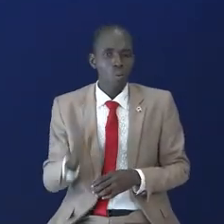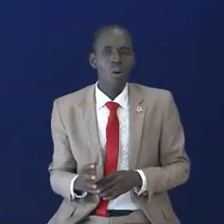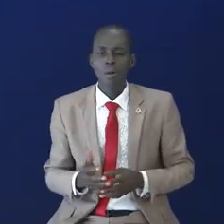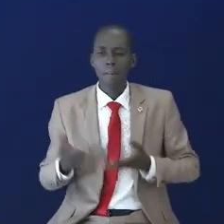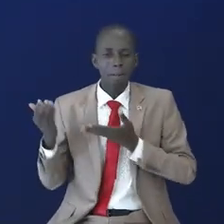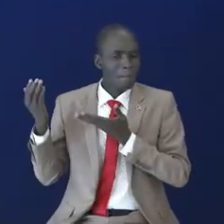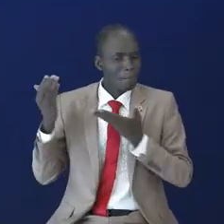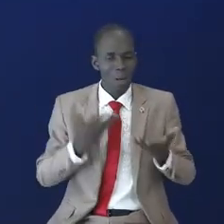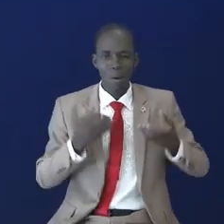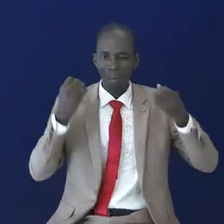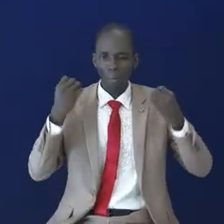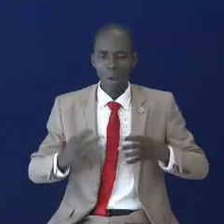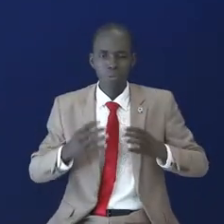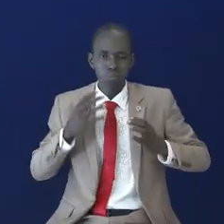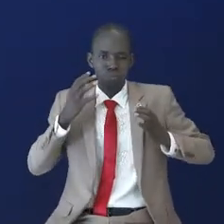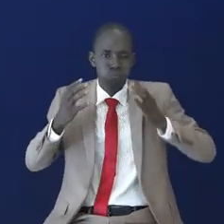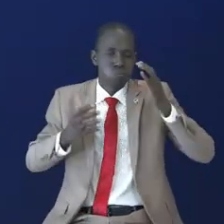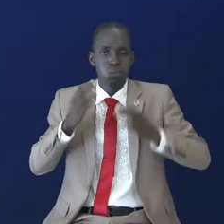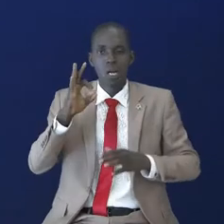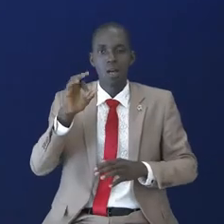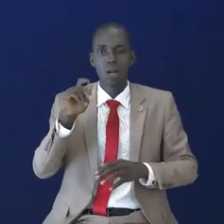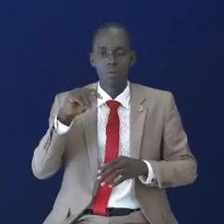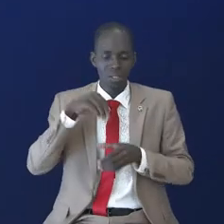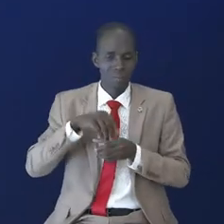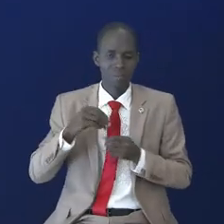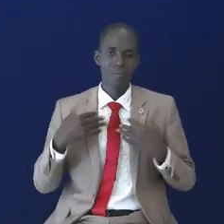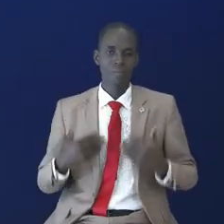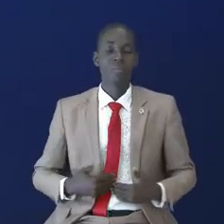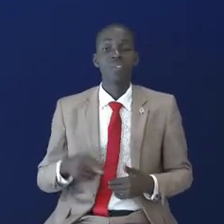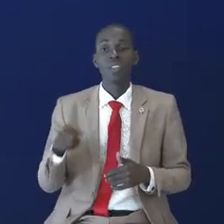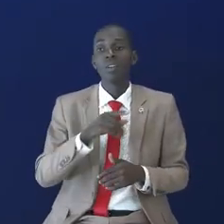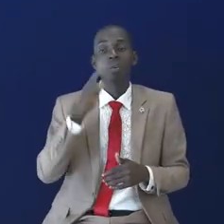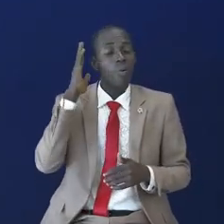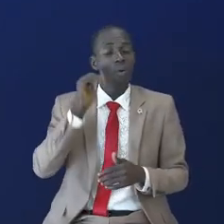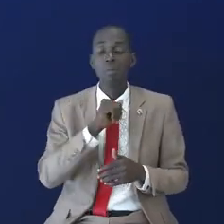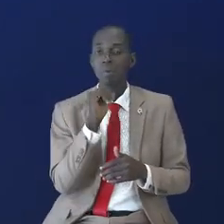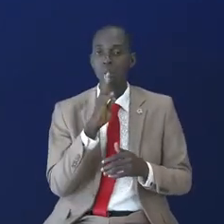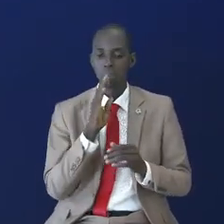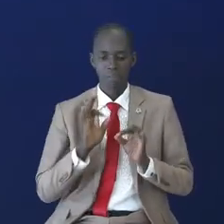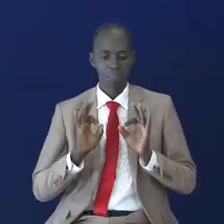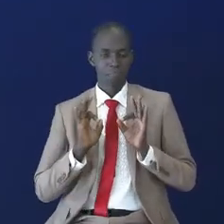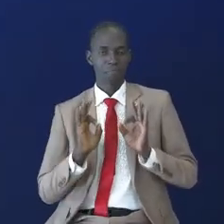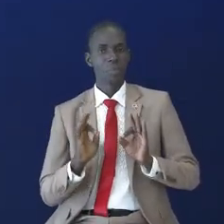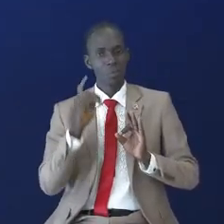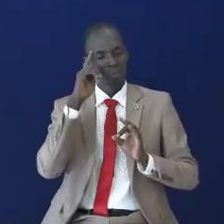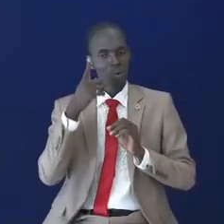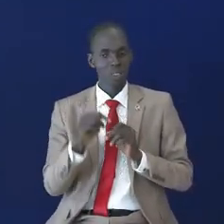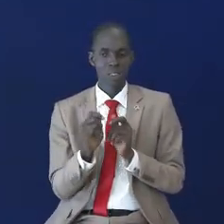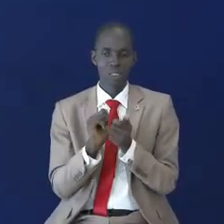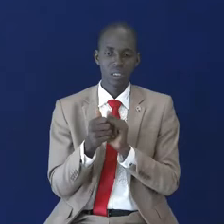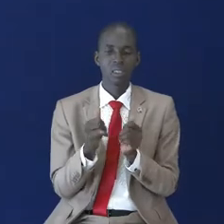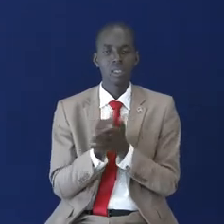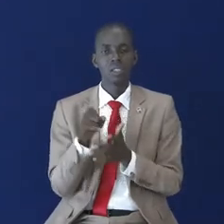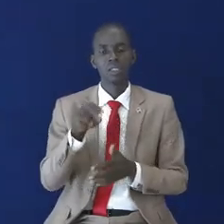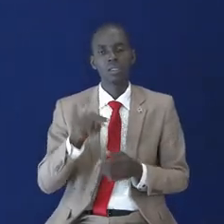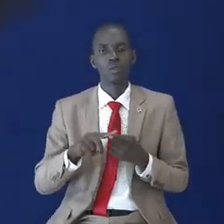lot of fat in their body. They will not be fit for the race they were to run.